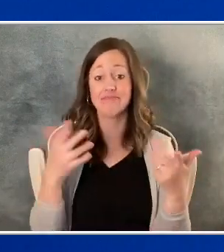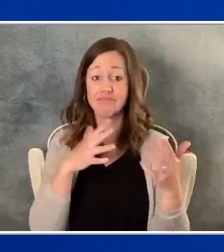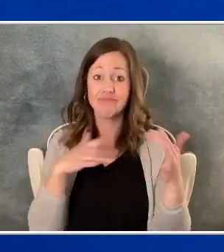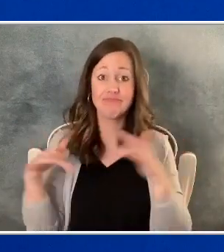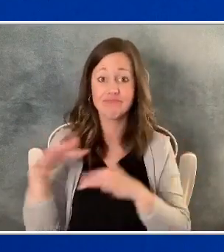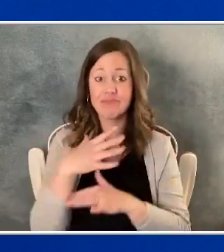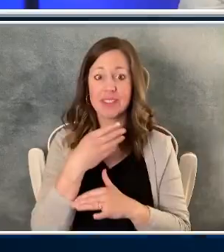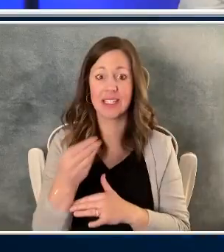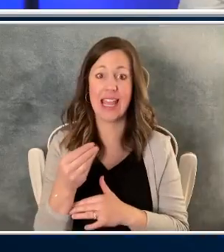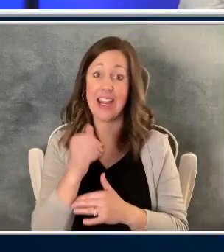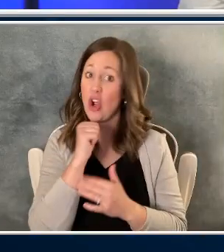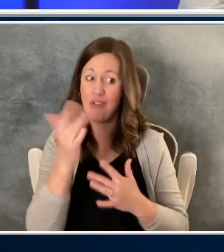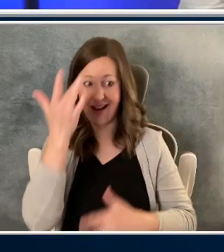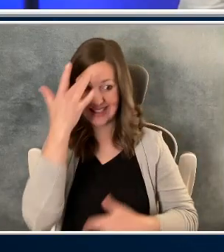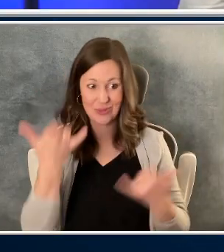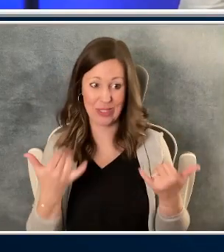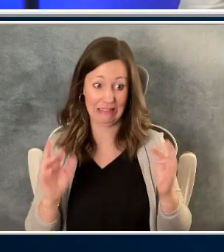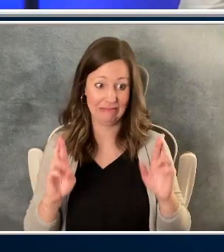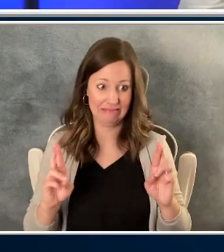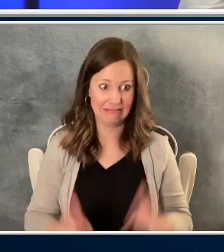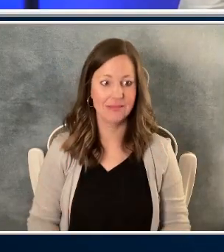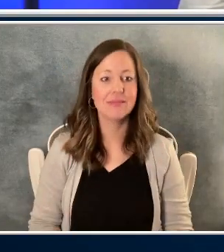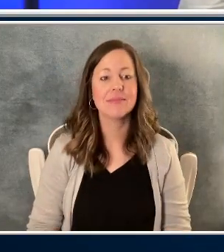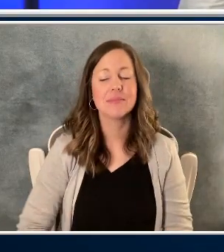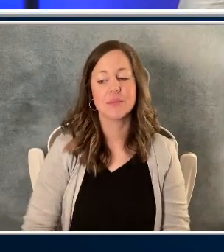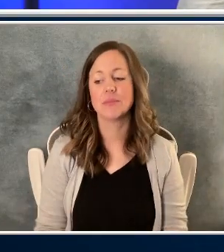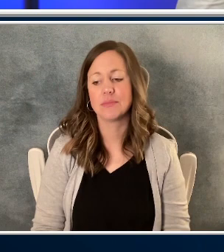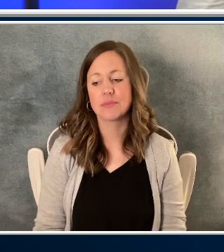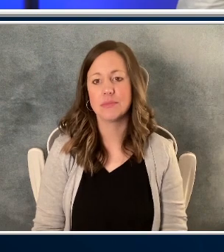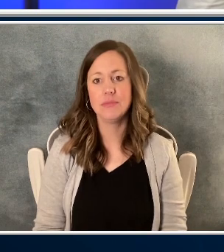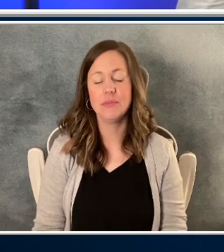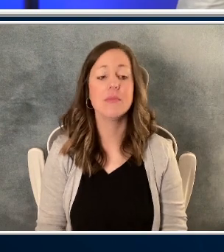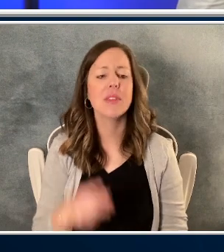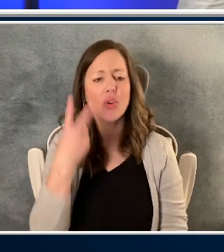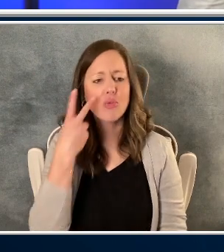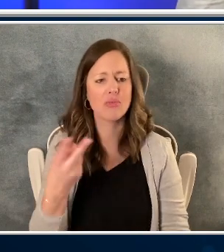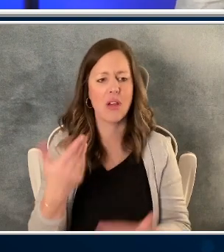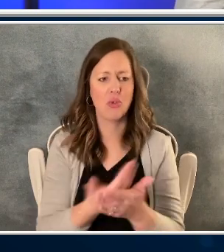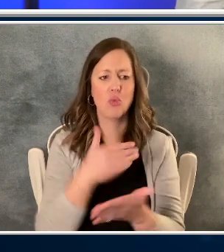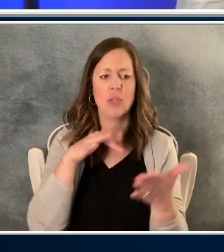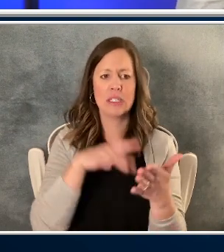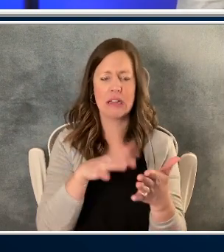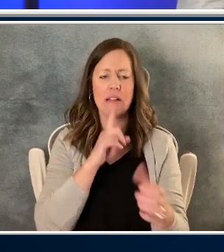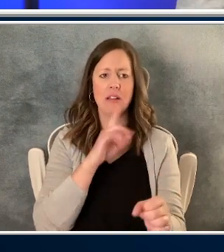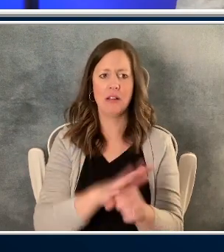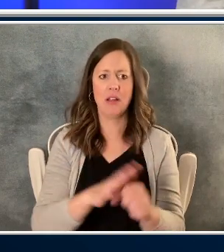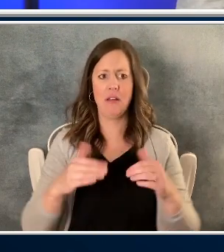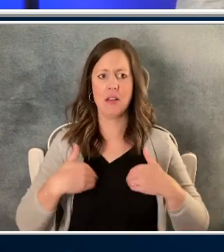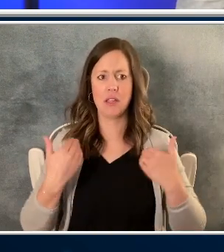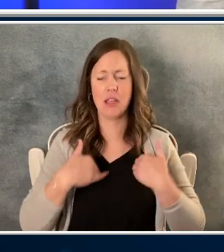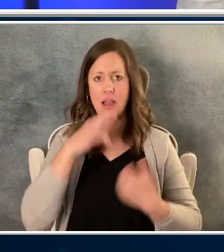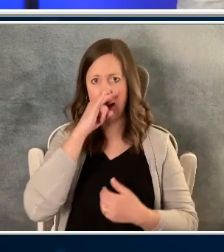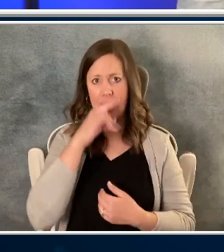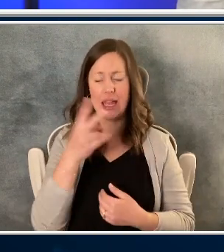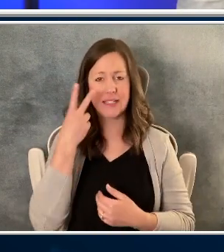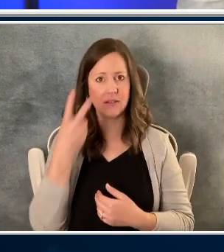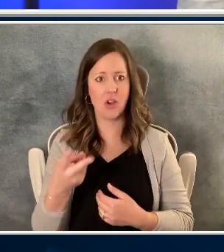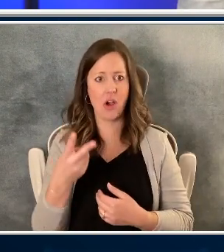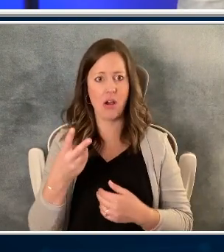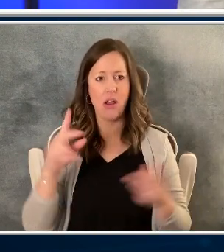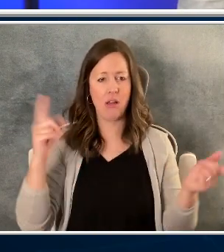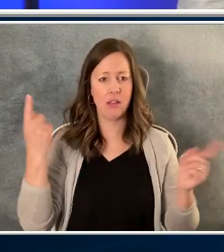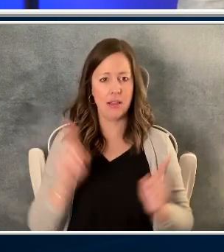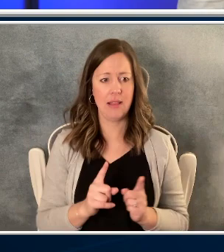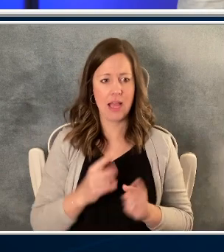today. Hawk, okay, so you saw a new study giving new confirmation that young kids saw far less respiratory problems during the first